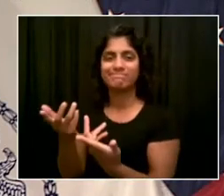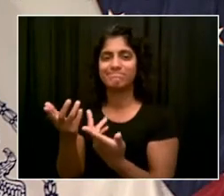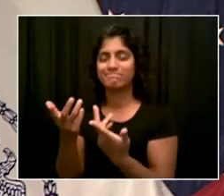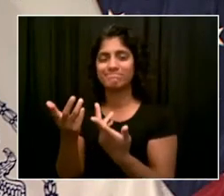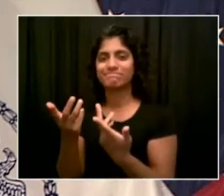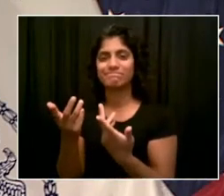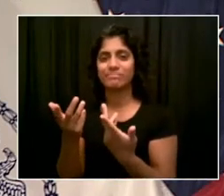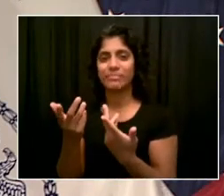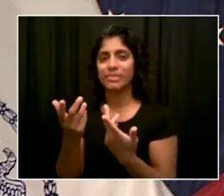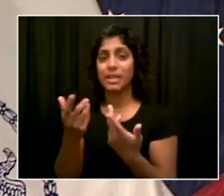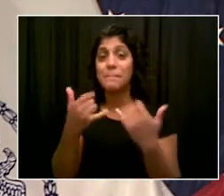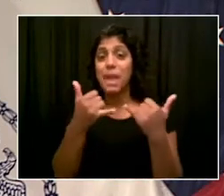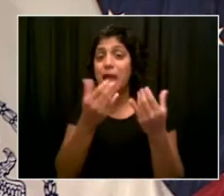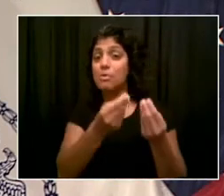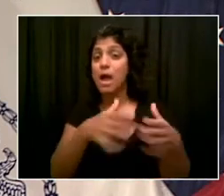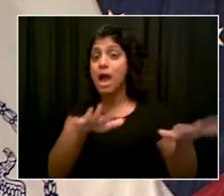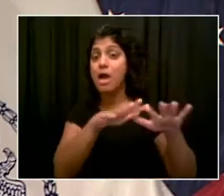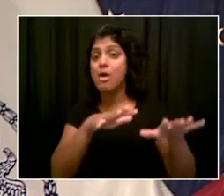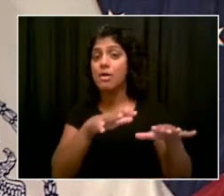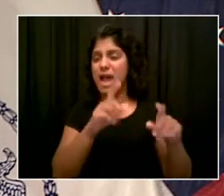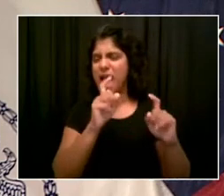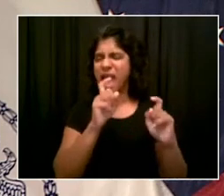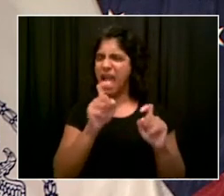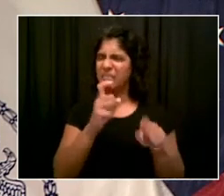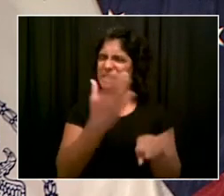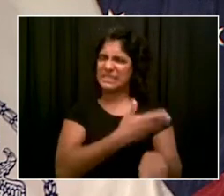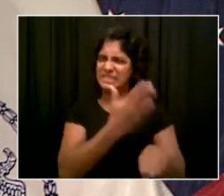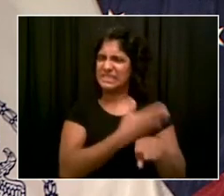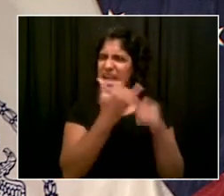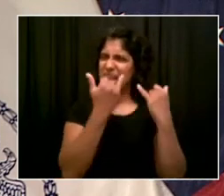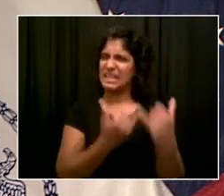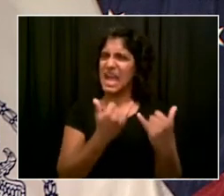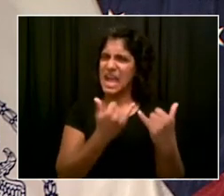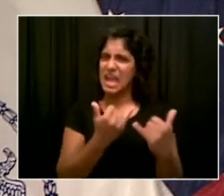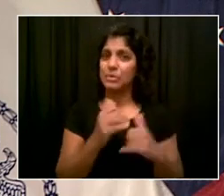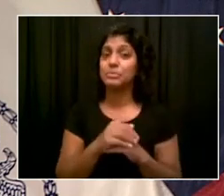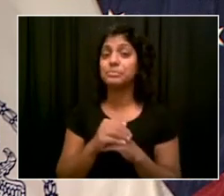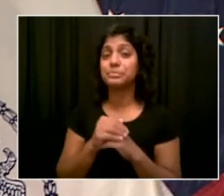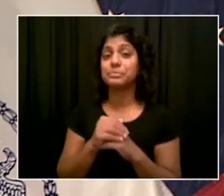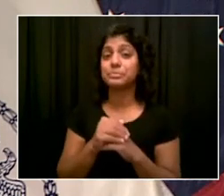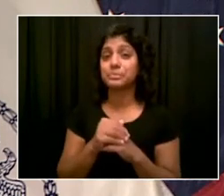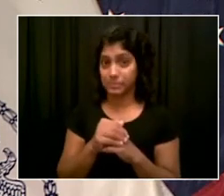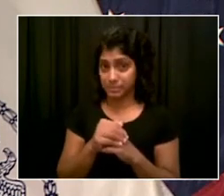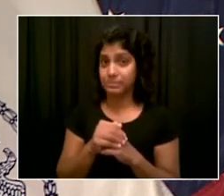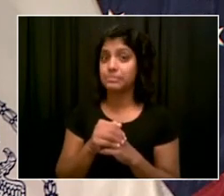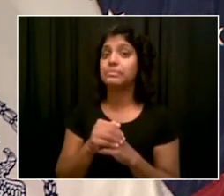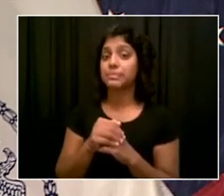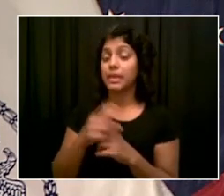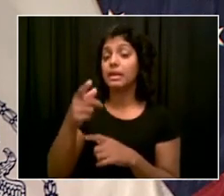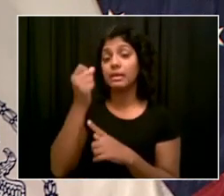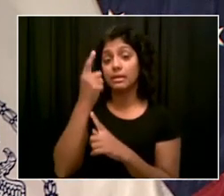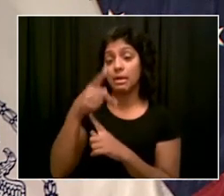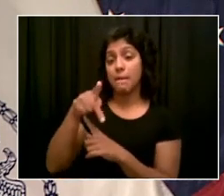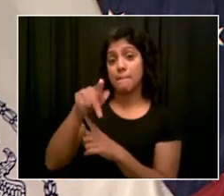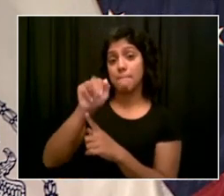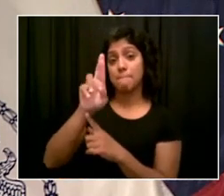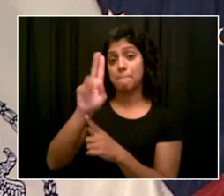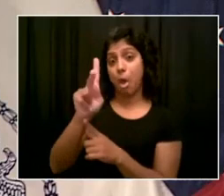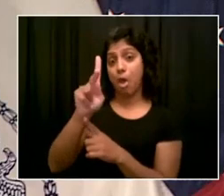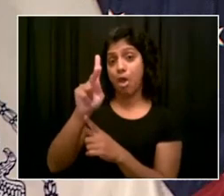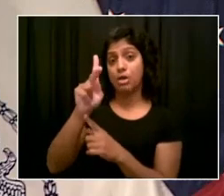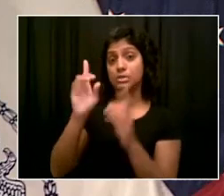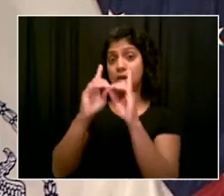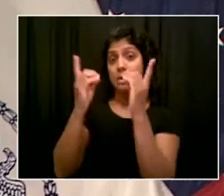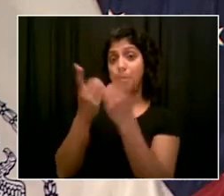Department in communities that didn't get their fair share. So talk about addressing the Tale of Two Cities. We had a whole equity vision for